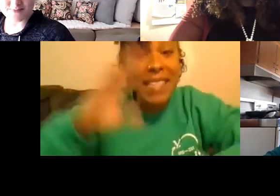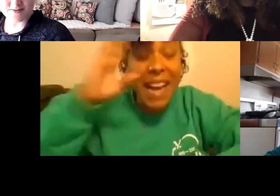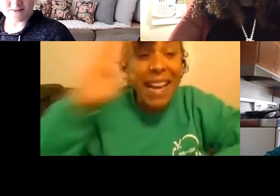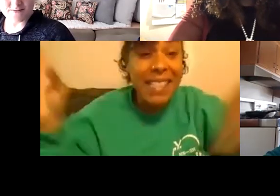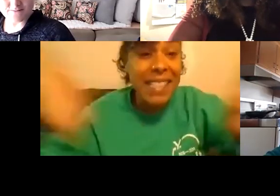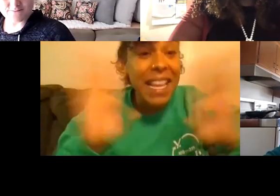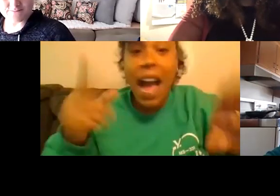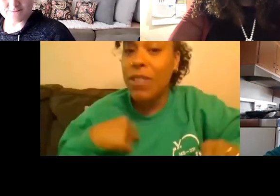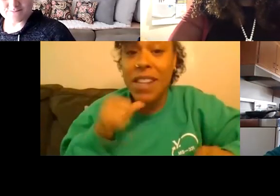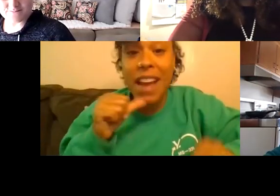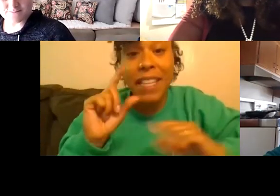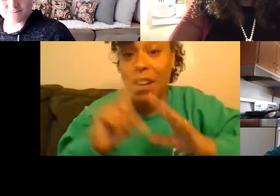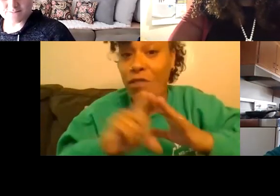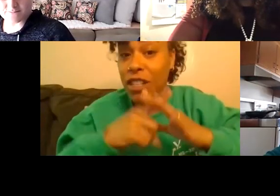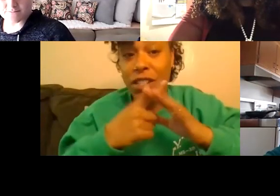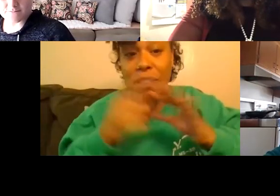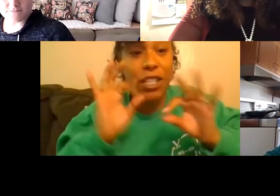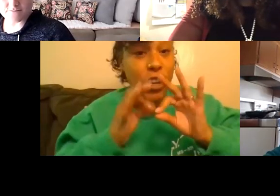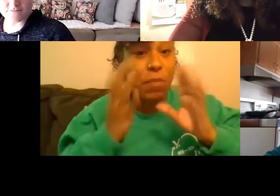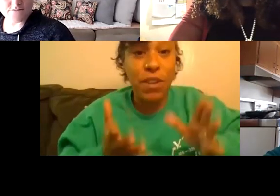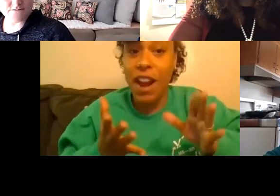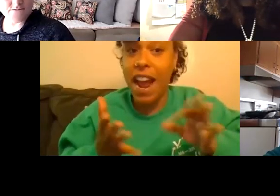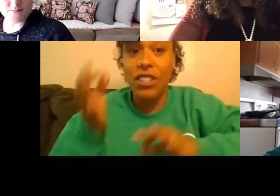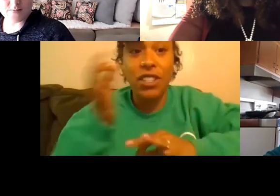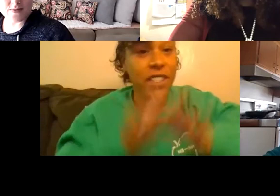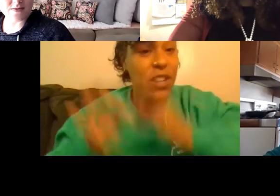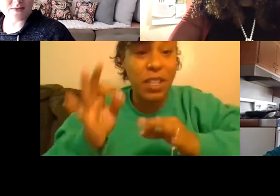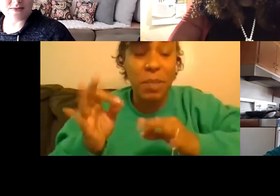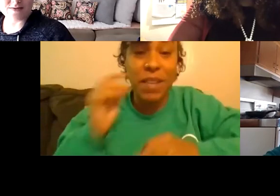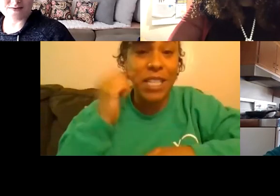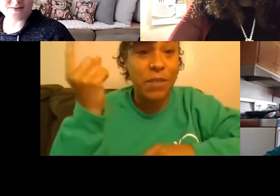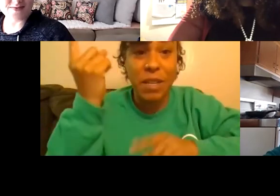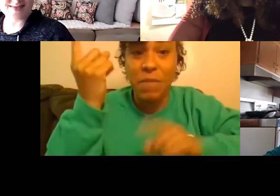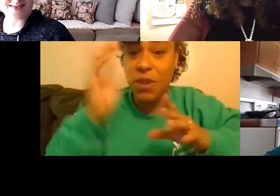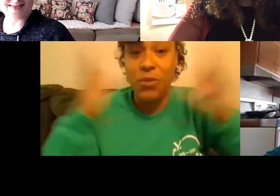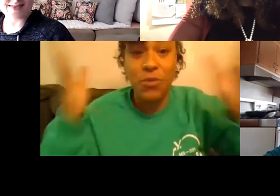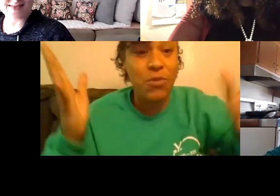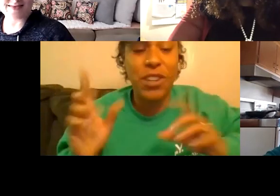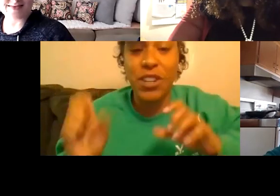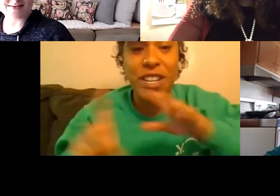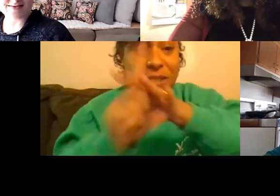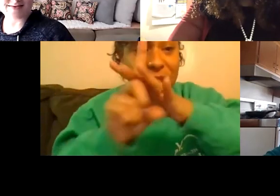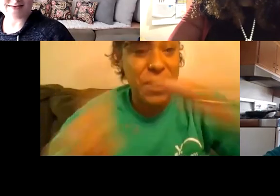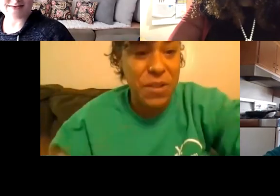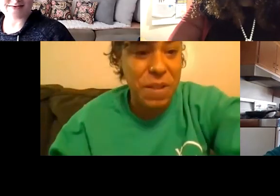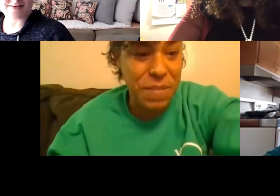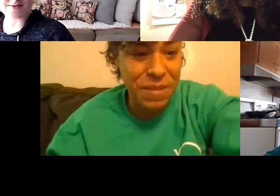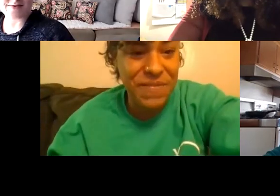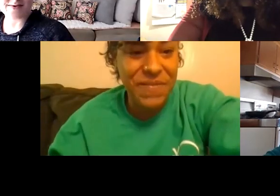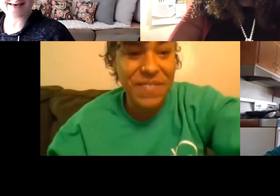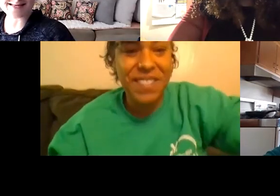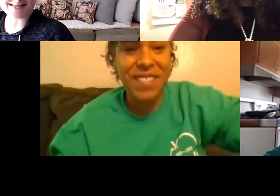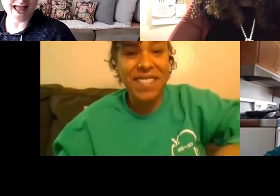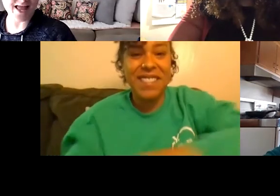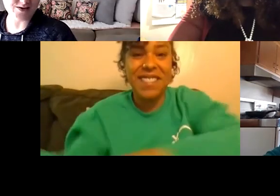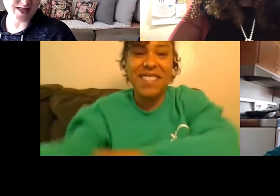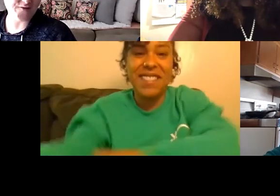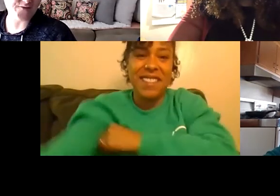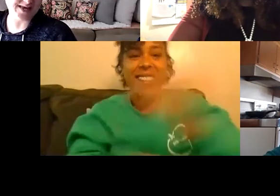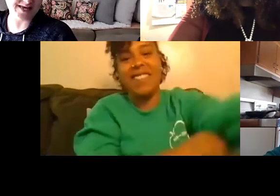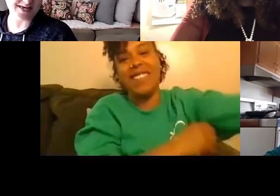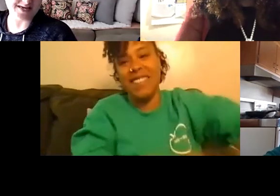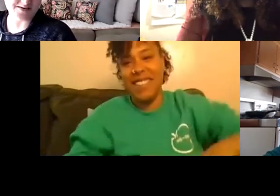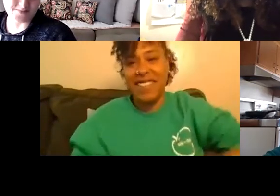Yes, safe. guys, I was not the original interpreter. I just took the place for someone who couldn't show up. Thank